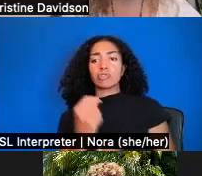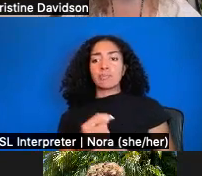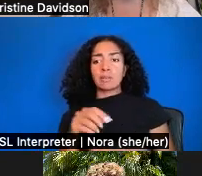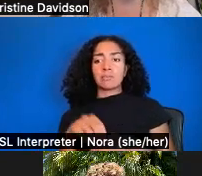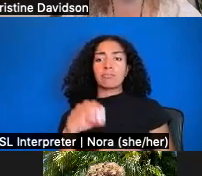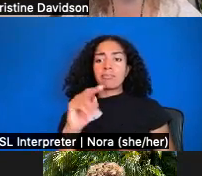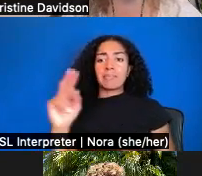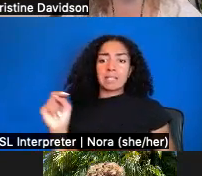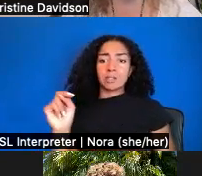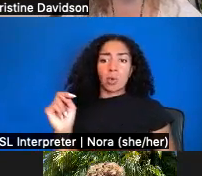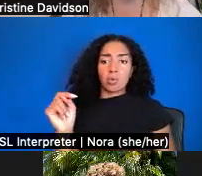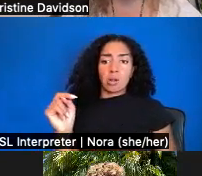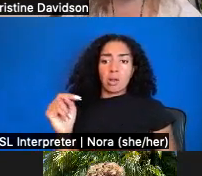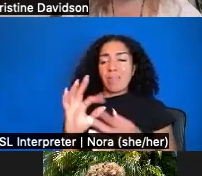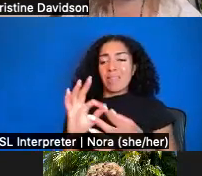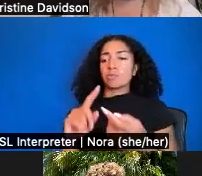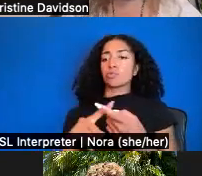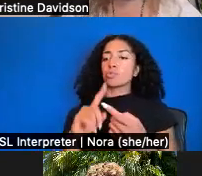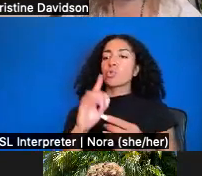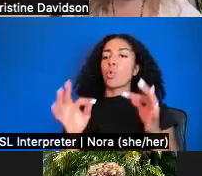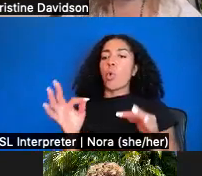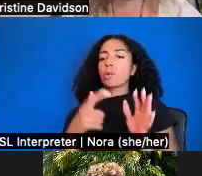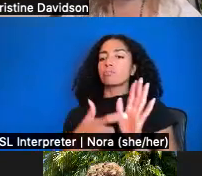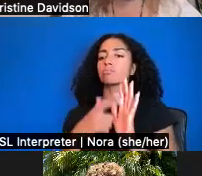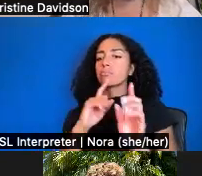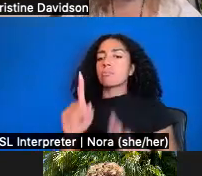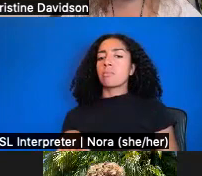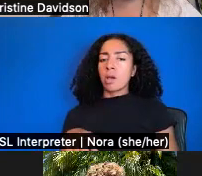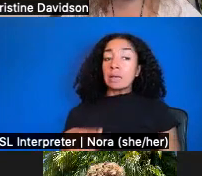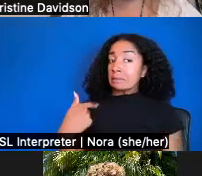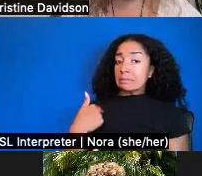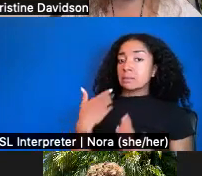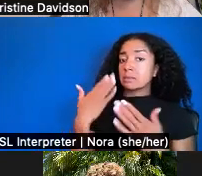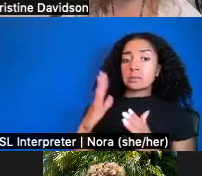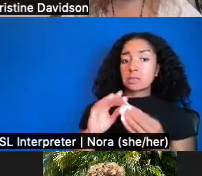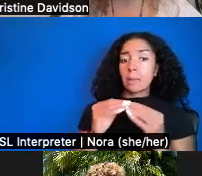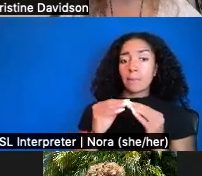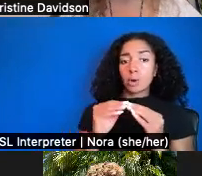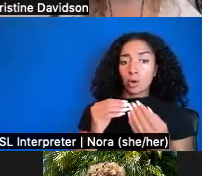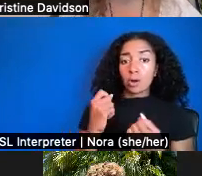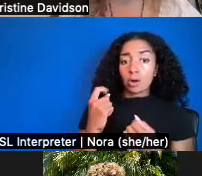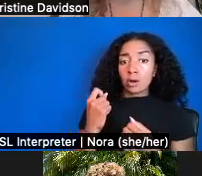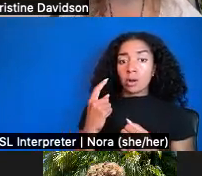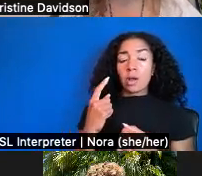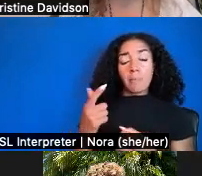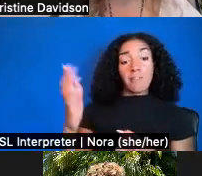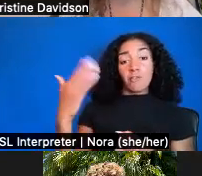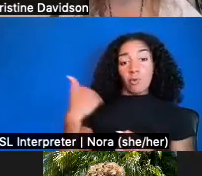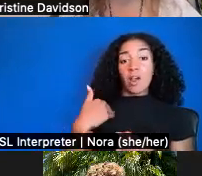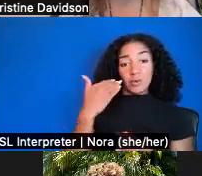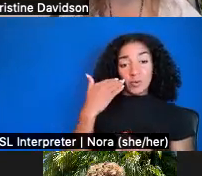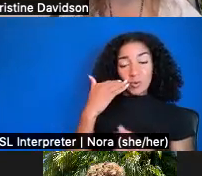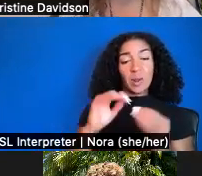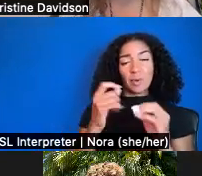10 years ago. And I don't even remember the number even remotely. We could Google it though.